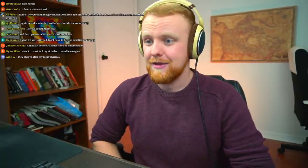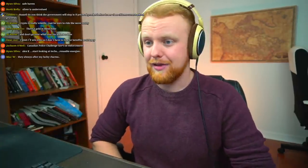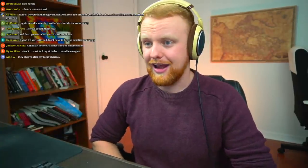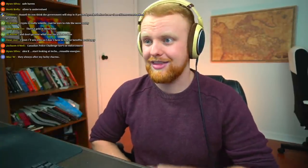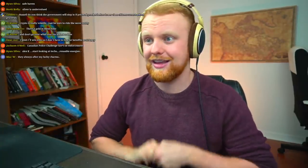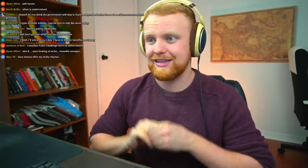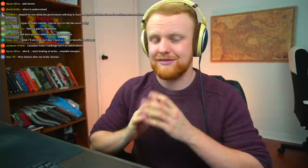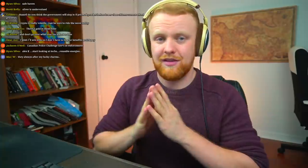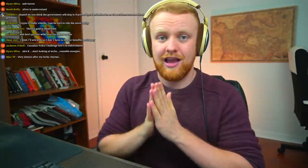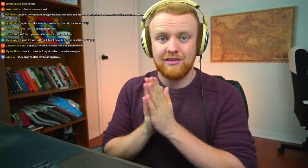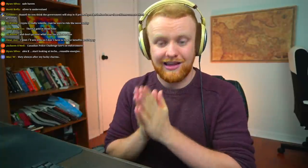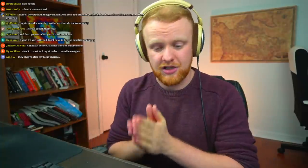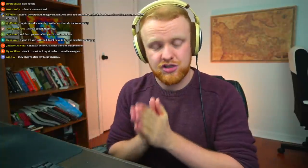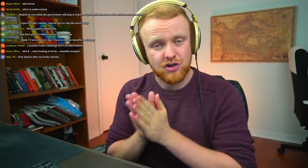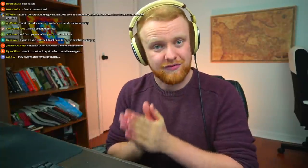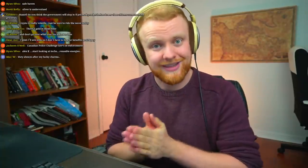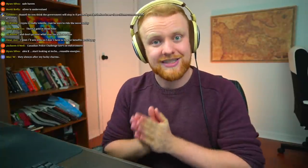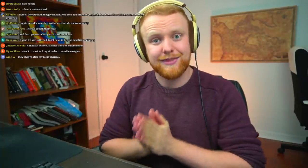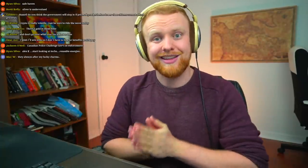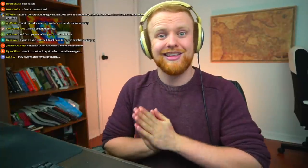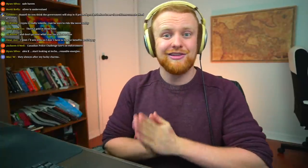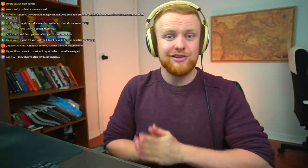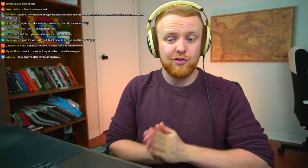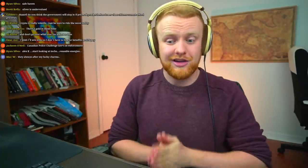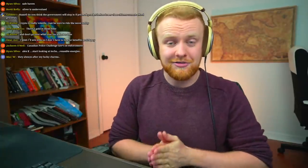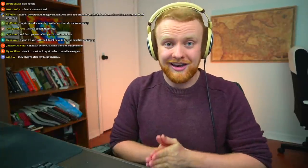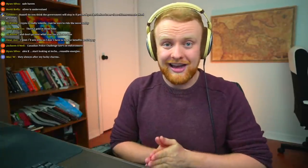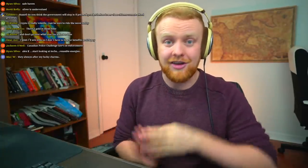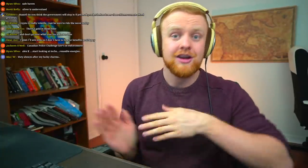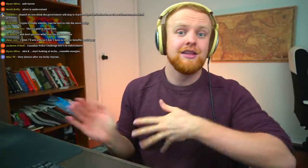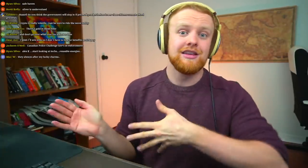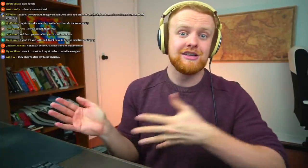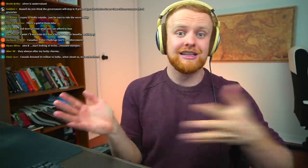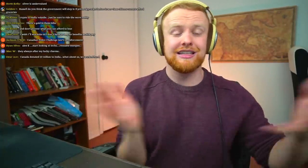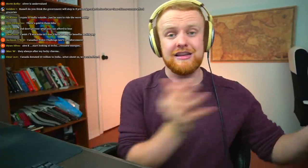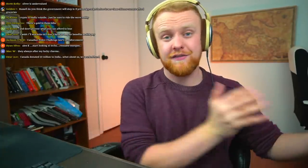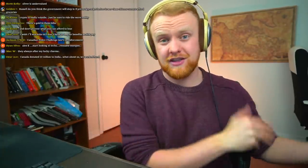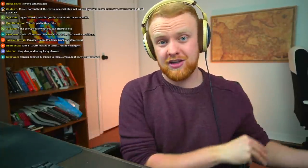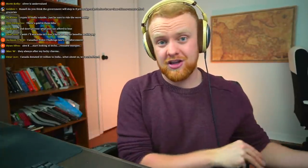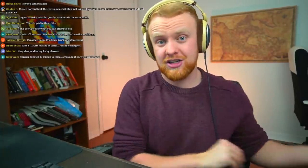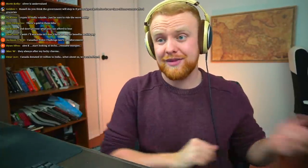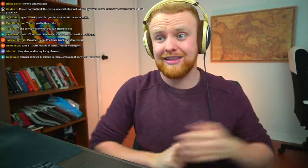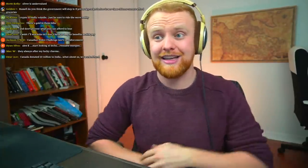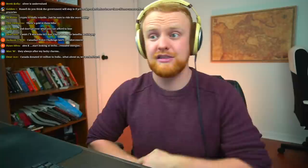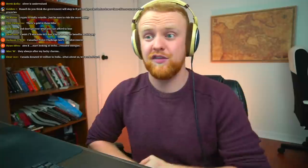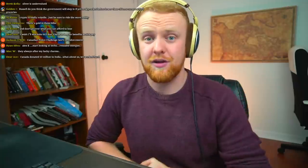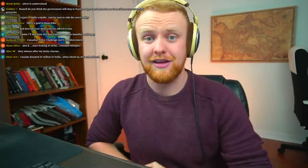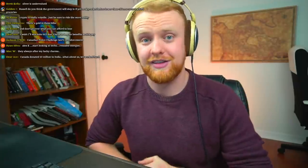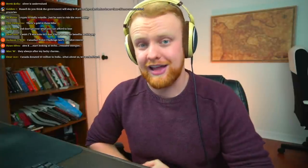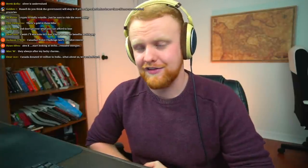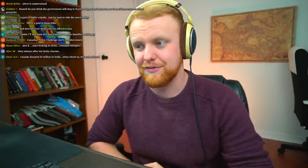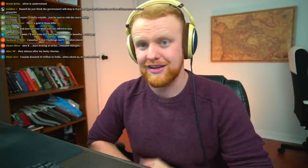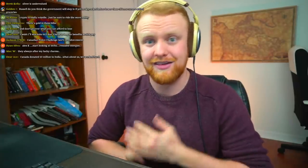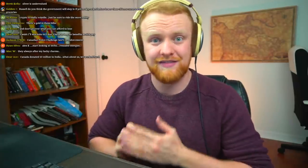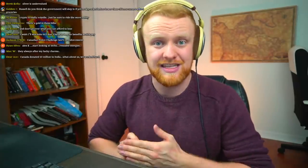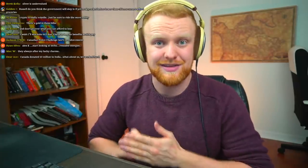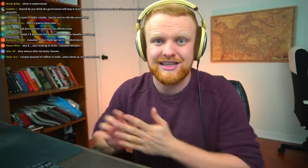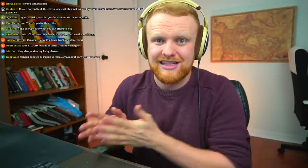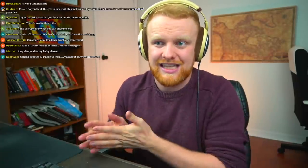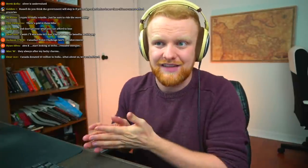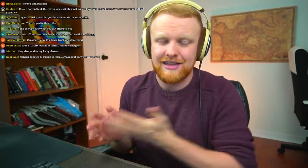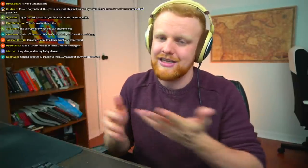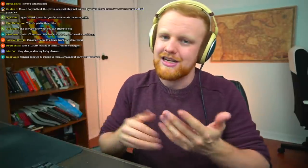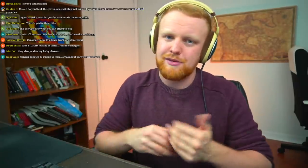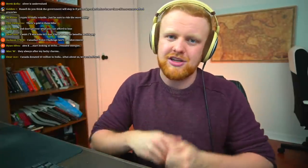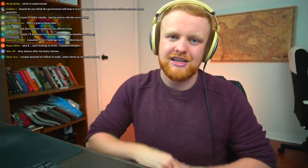channel. But I think it's, as long as you're investing money that you don't need right now, that you can leave for the long term, I think it's far better to have your money in investments